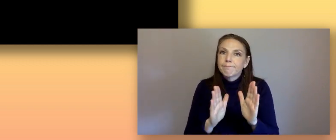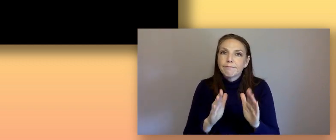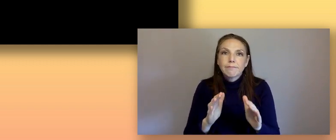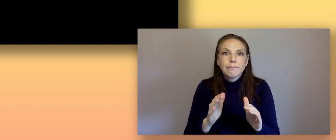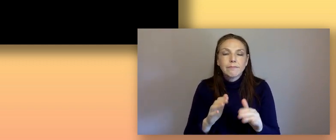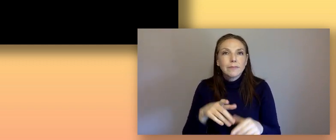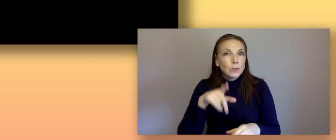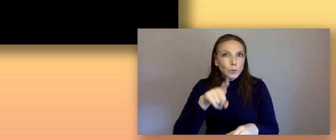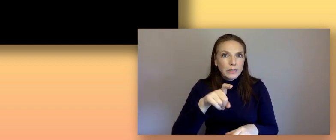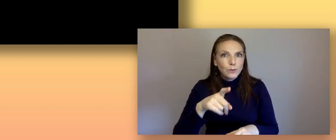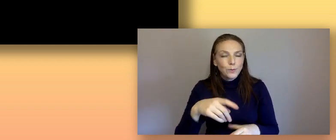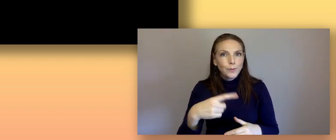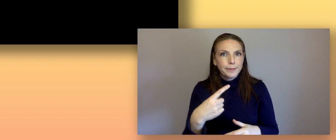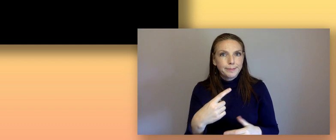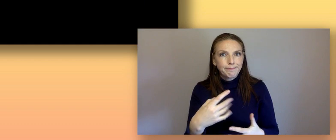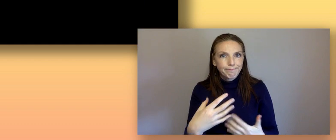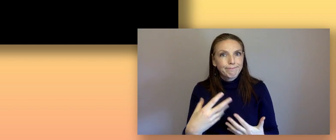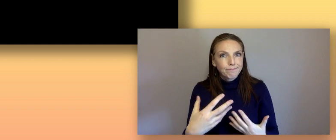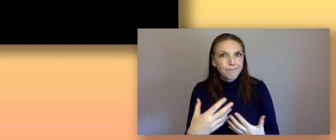Jesse, I think you need to.